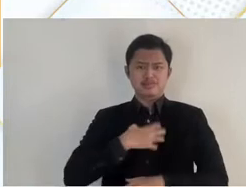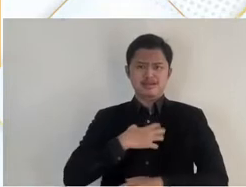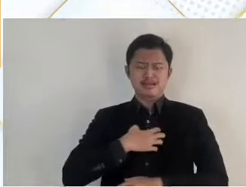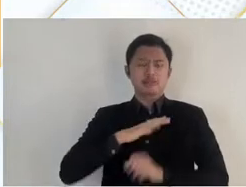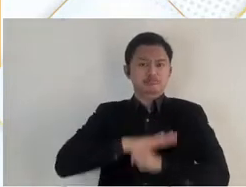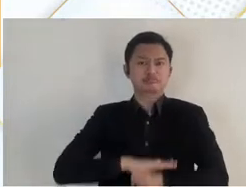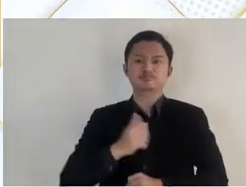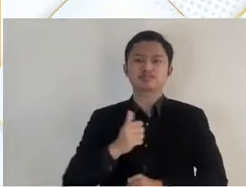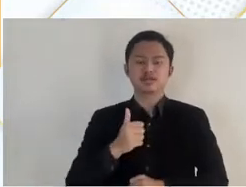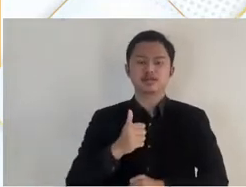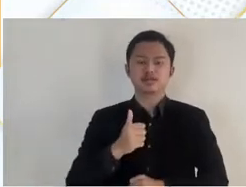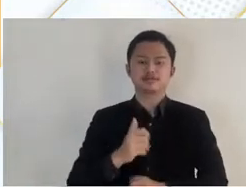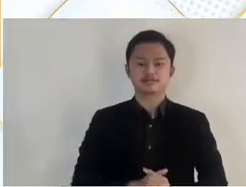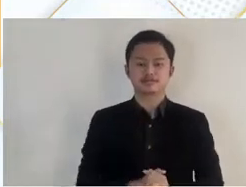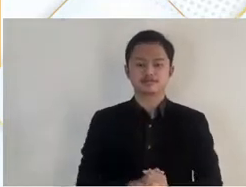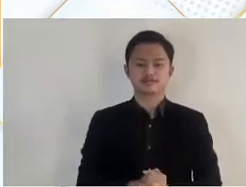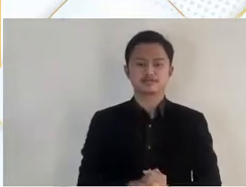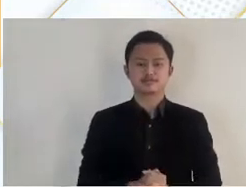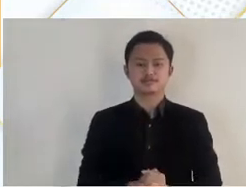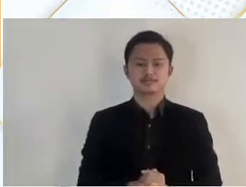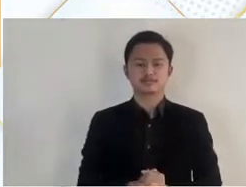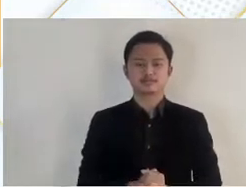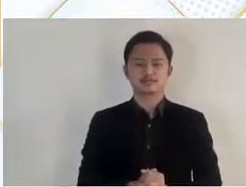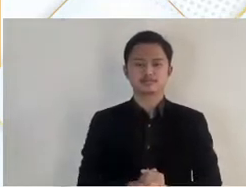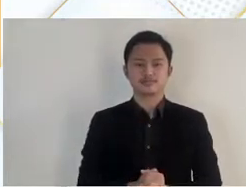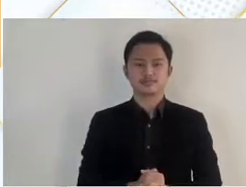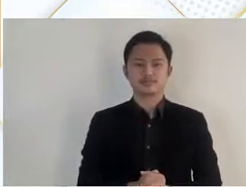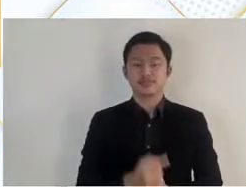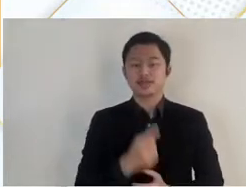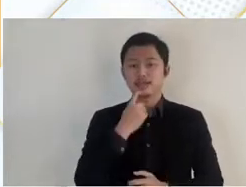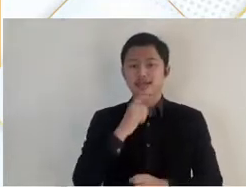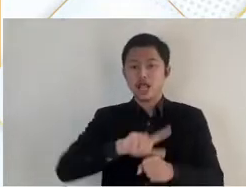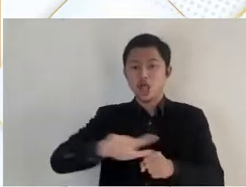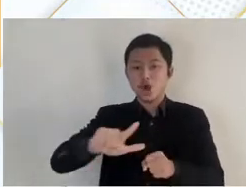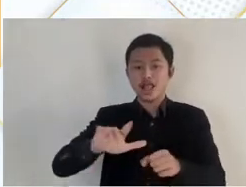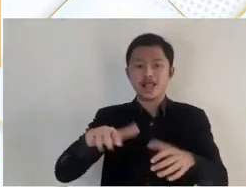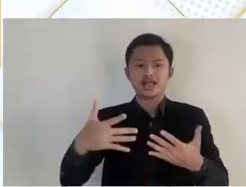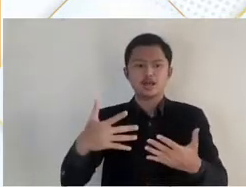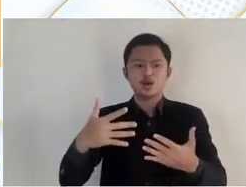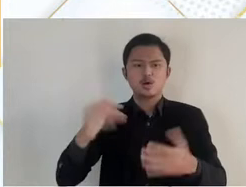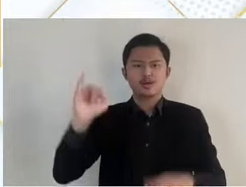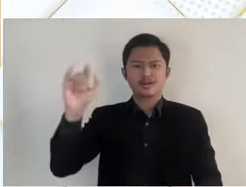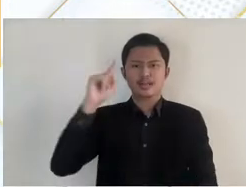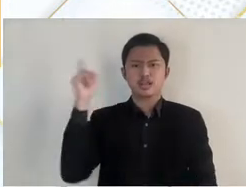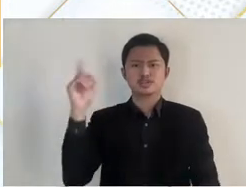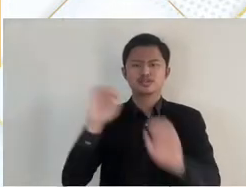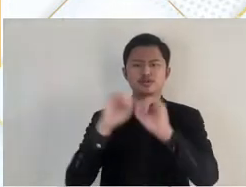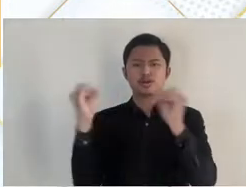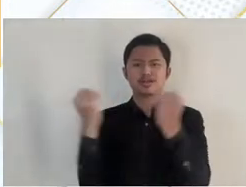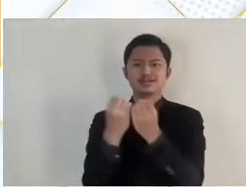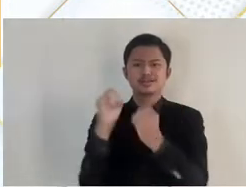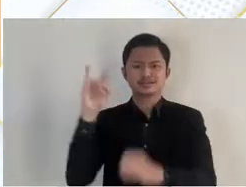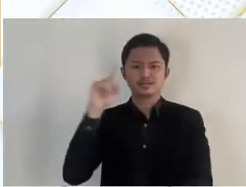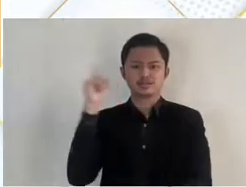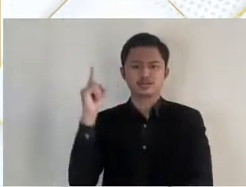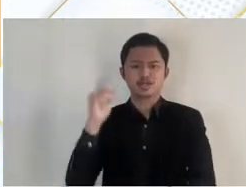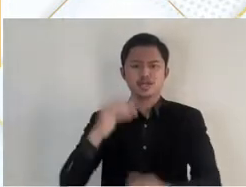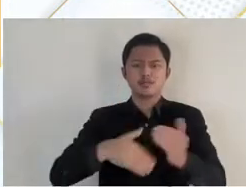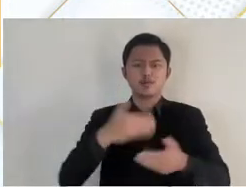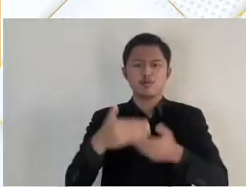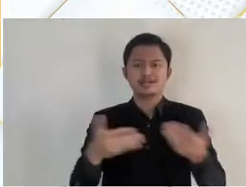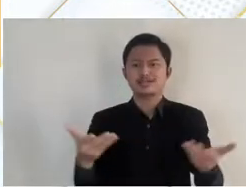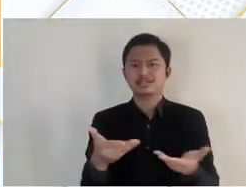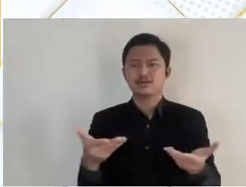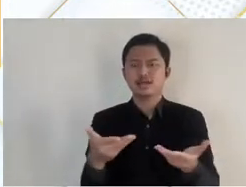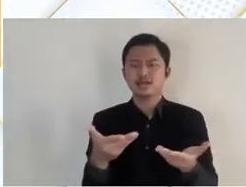The threats I would say would include local or international terror organizations operating in those areas.